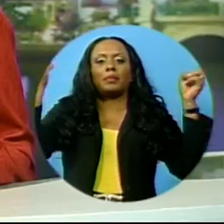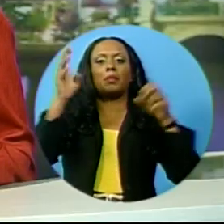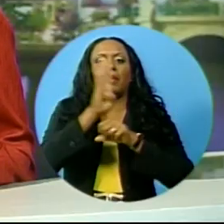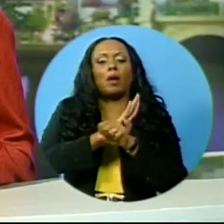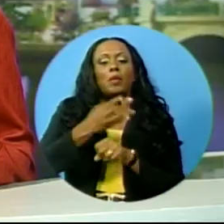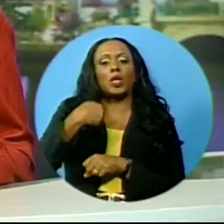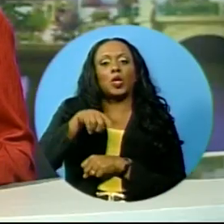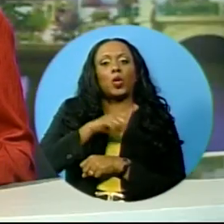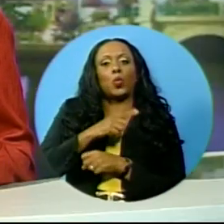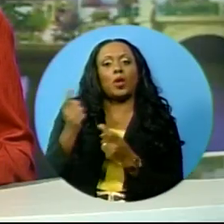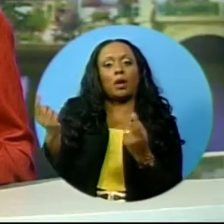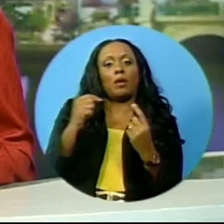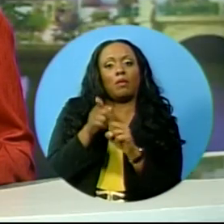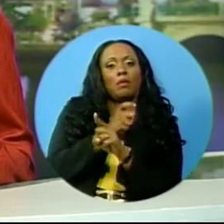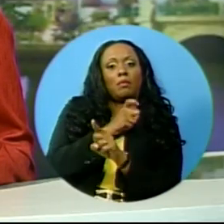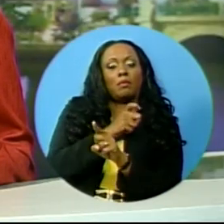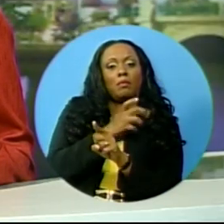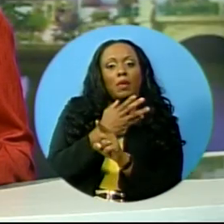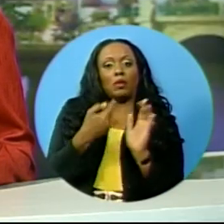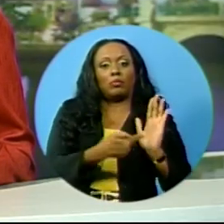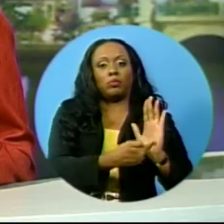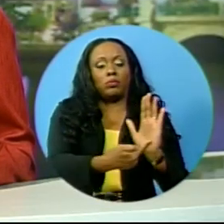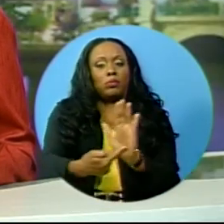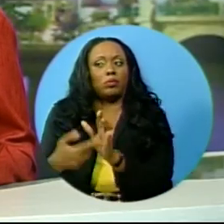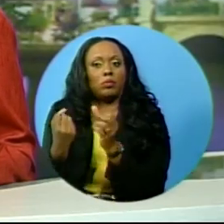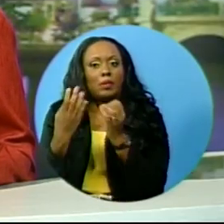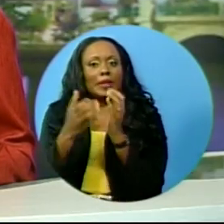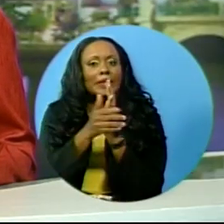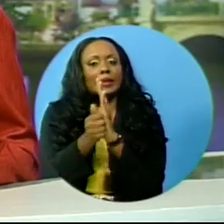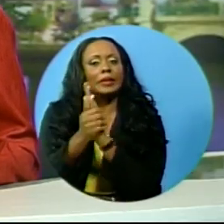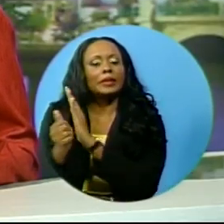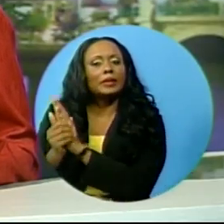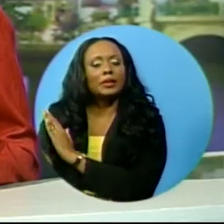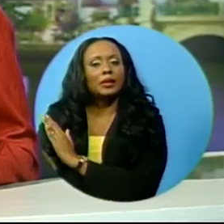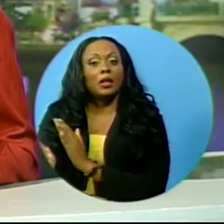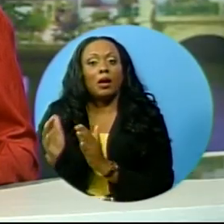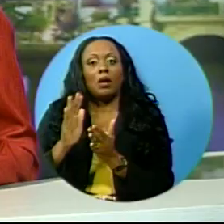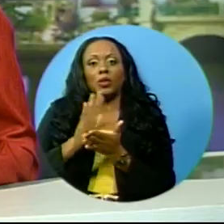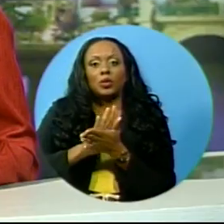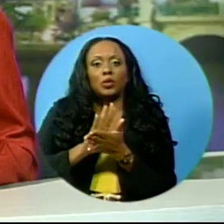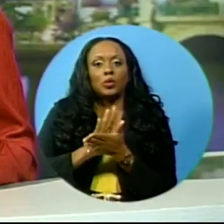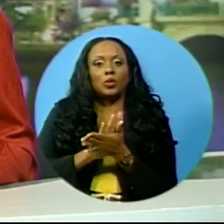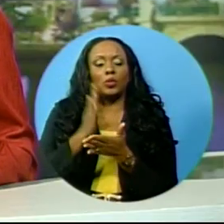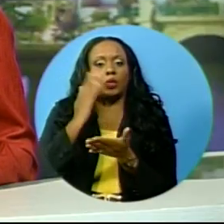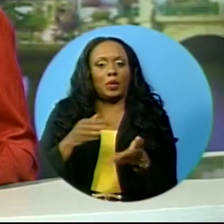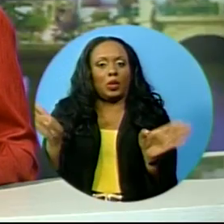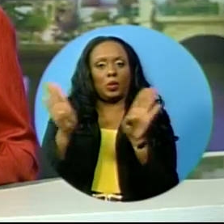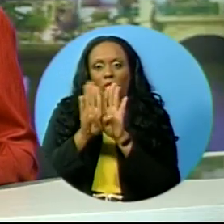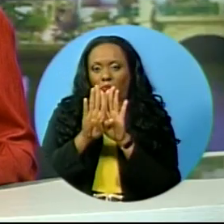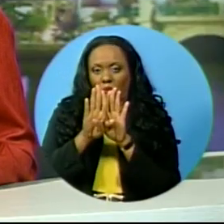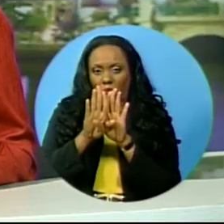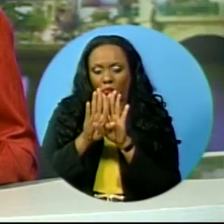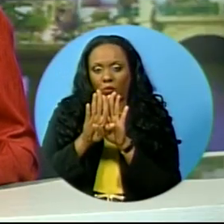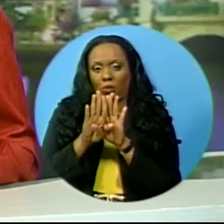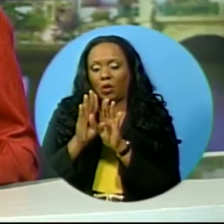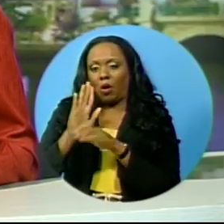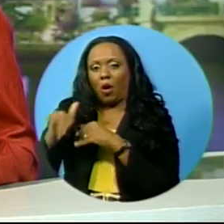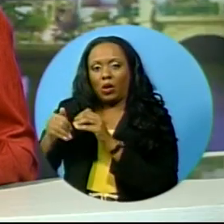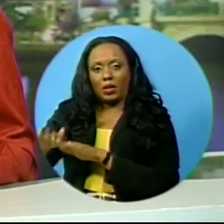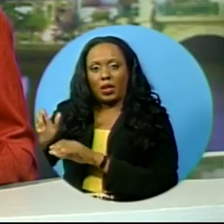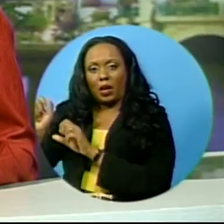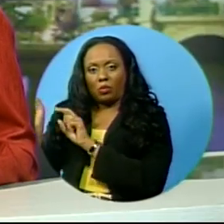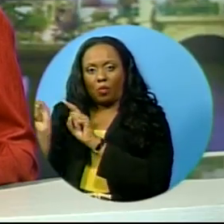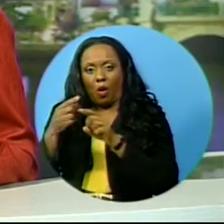Come From, and there will be a showcase of many local talents. Schools will also be closed to accommodate the parade.